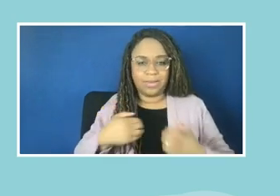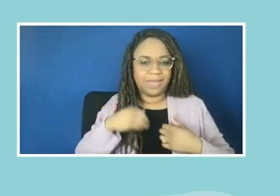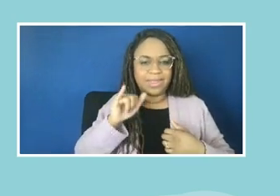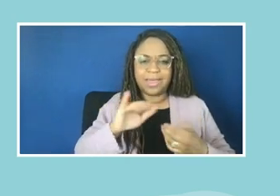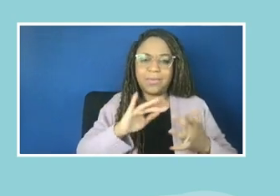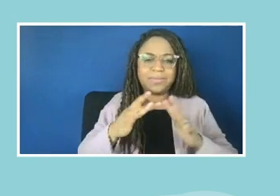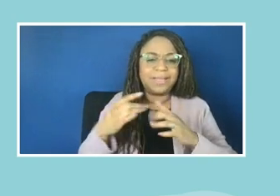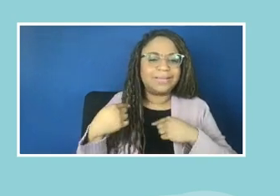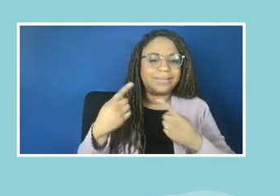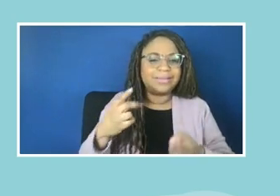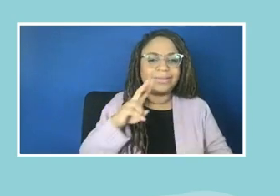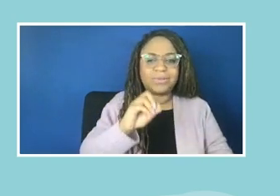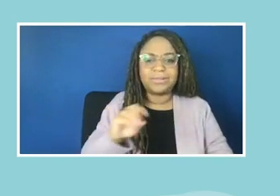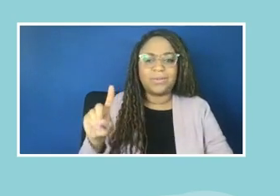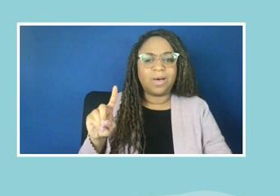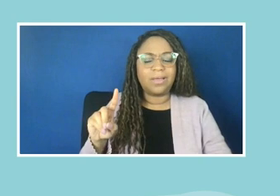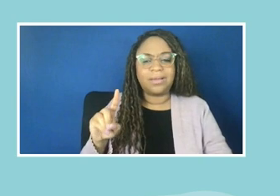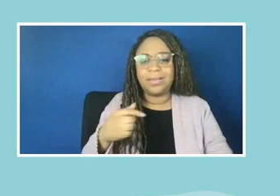So we don't care.